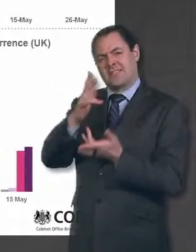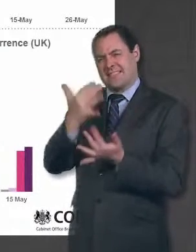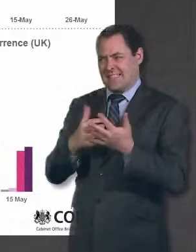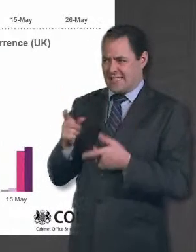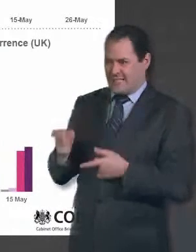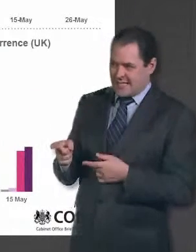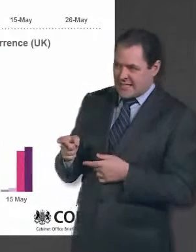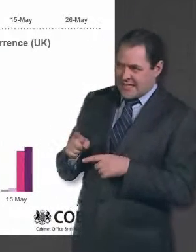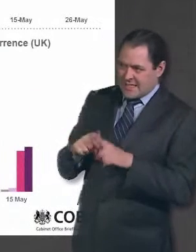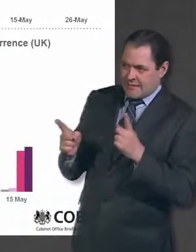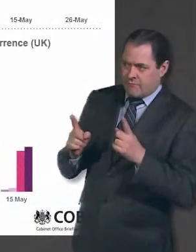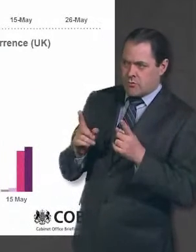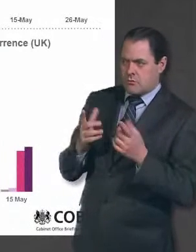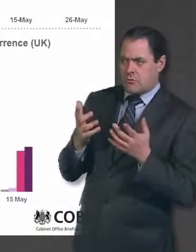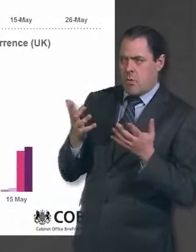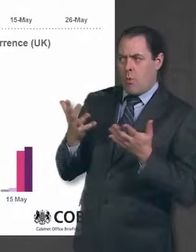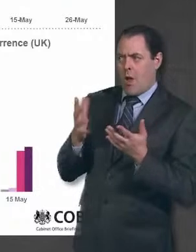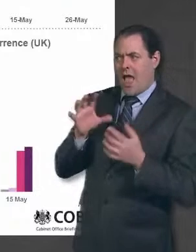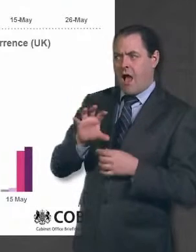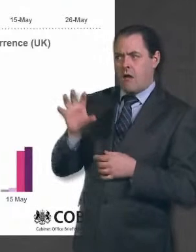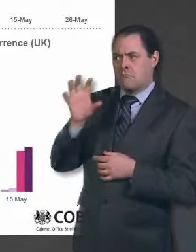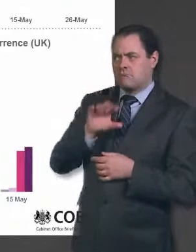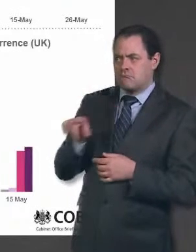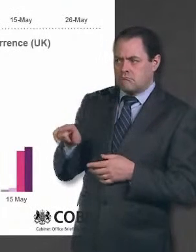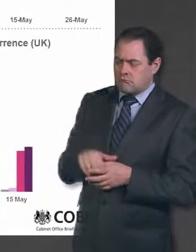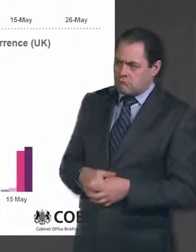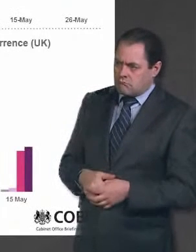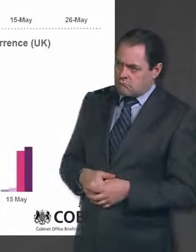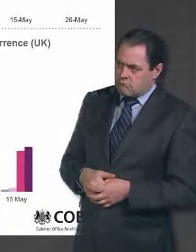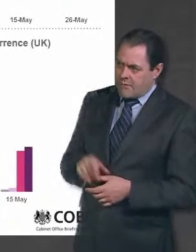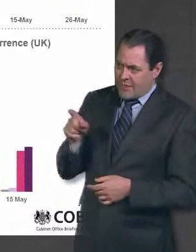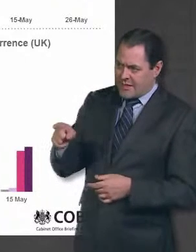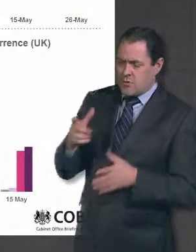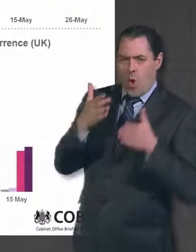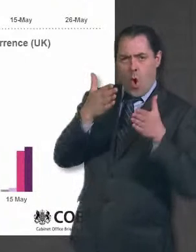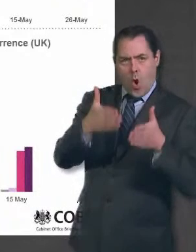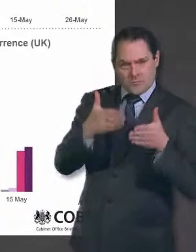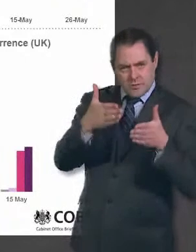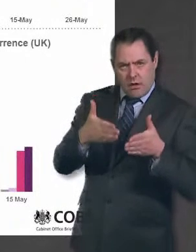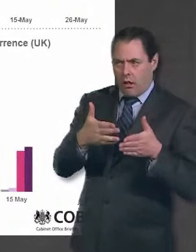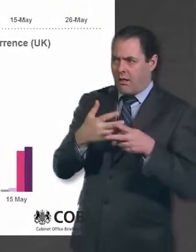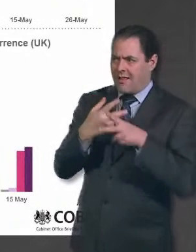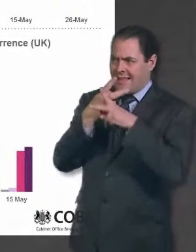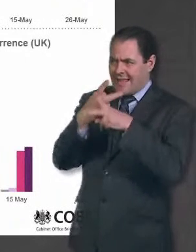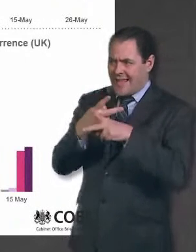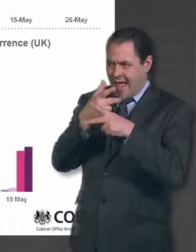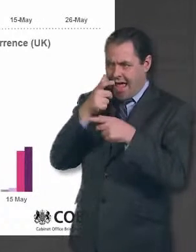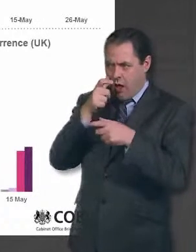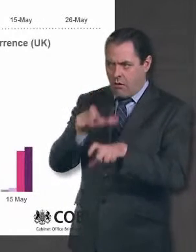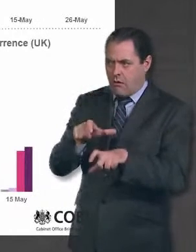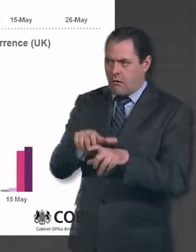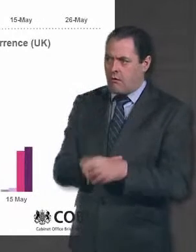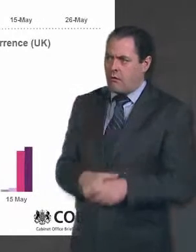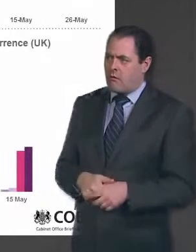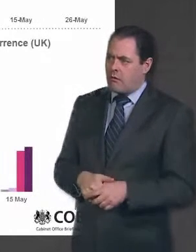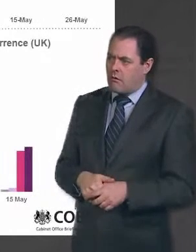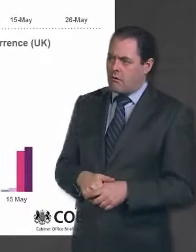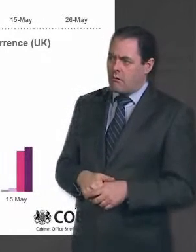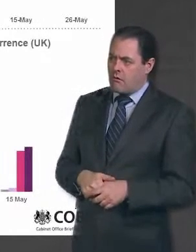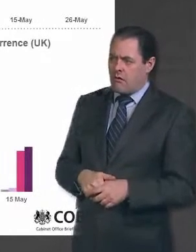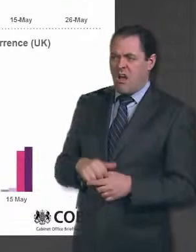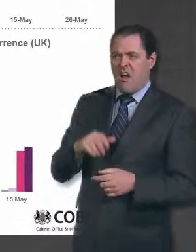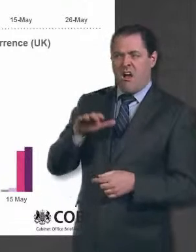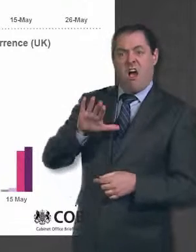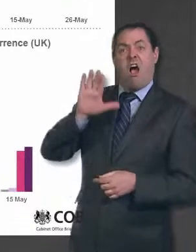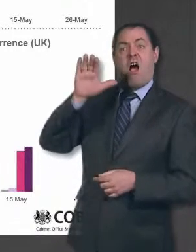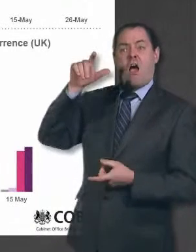this shows the numbers of deaths occurring in hospitals and the numbers in care homes. Both of those are declining. The